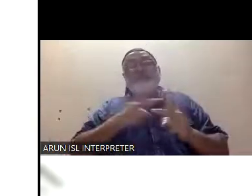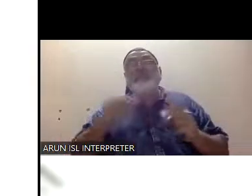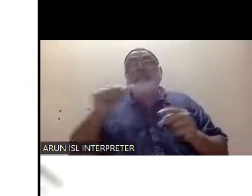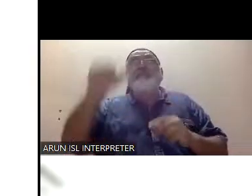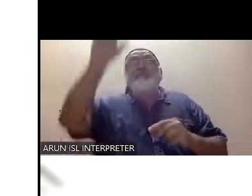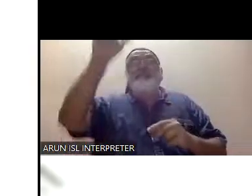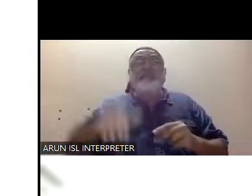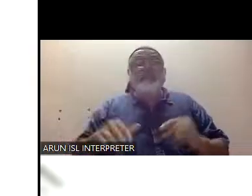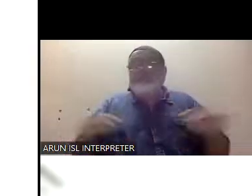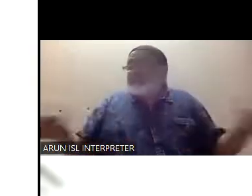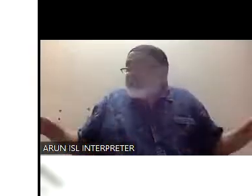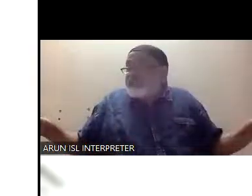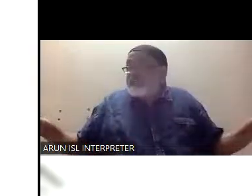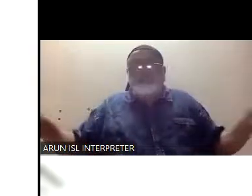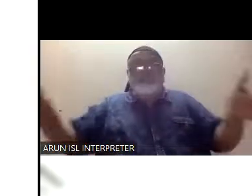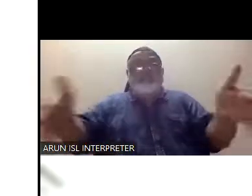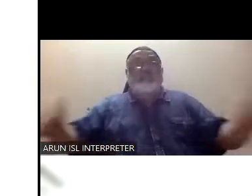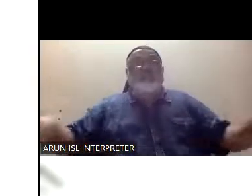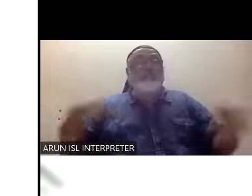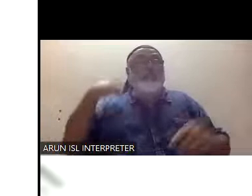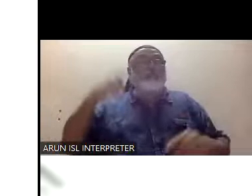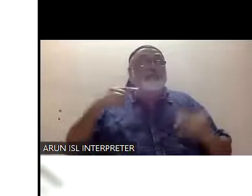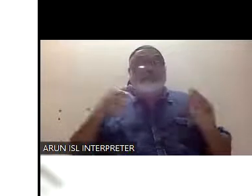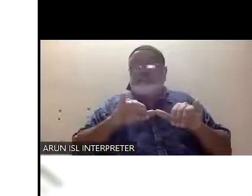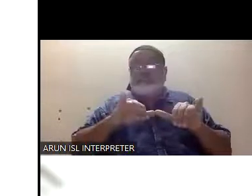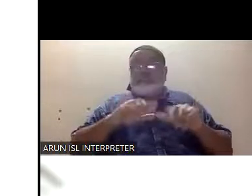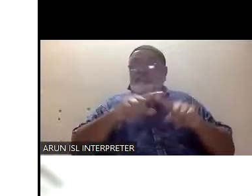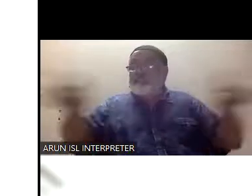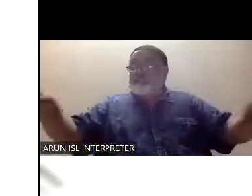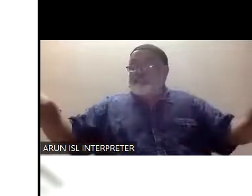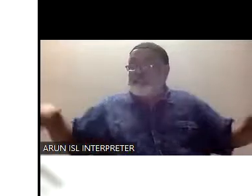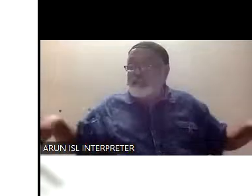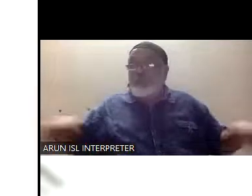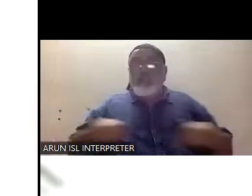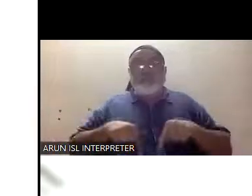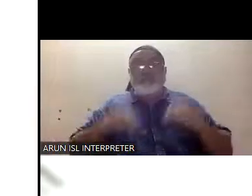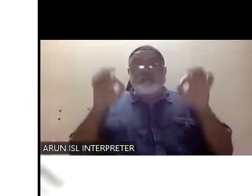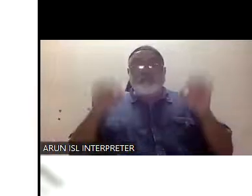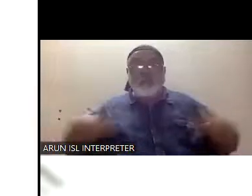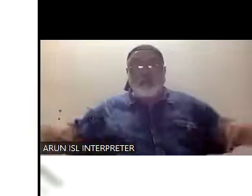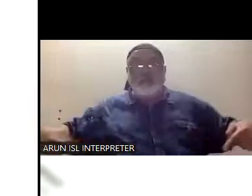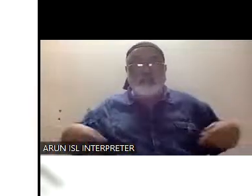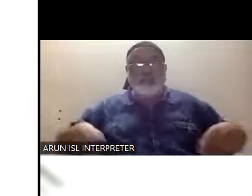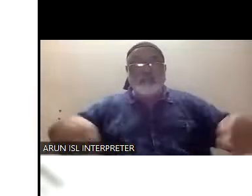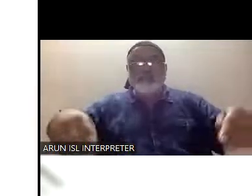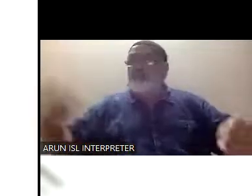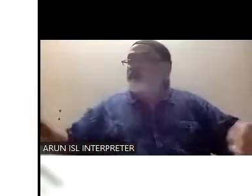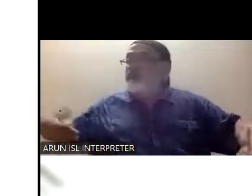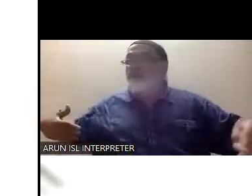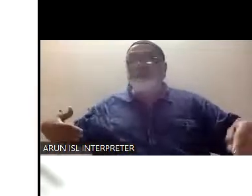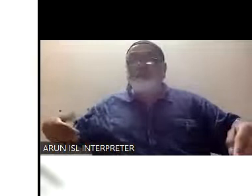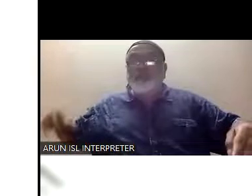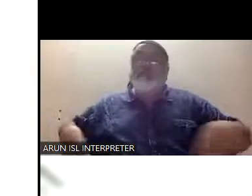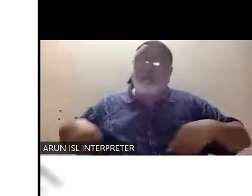a particular size. Similarly with toilets, they have to be of a particular size so wheelchairs can go in and come out. So all of these